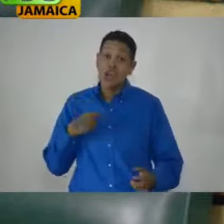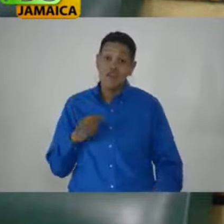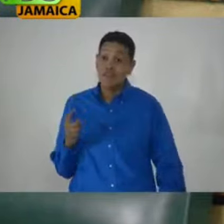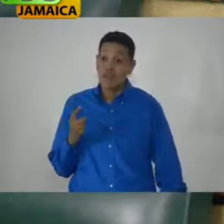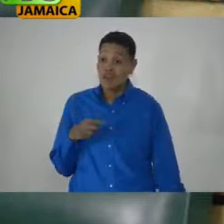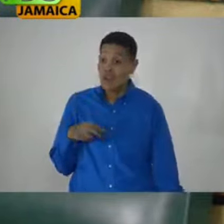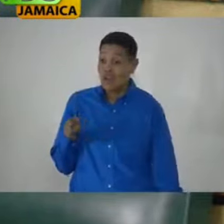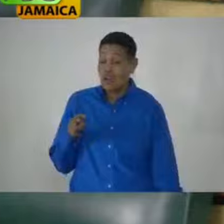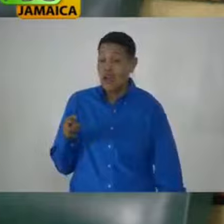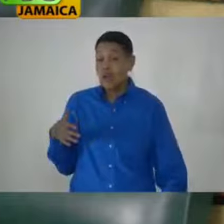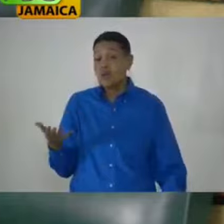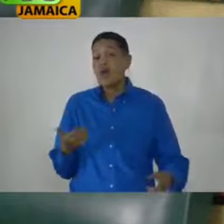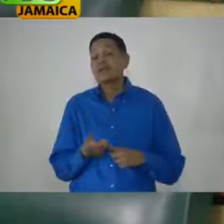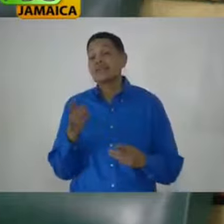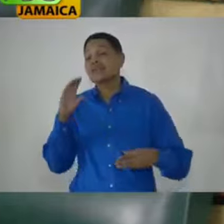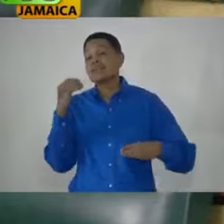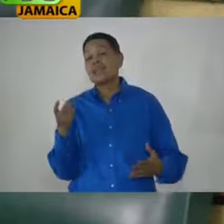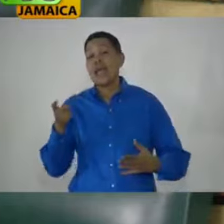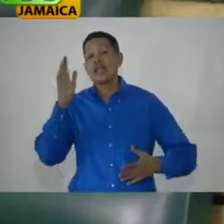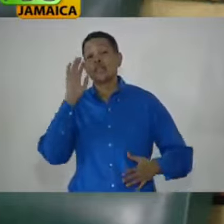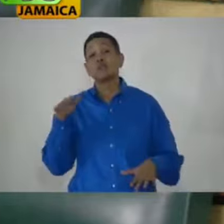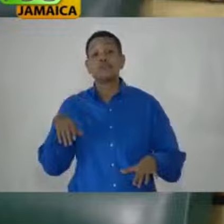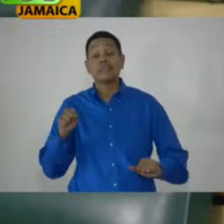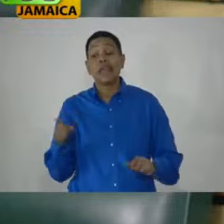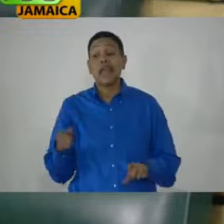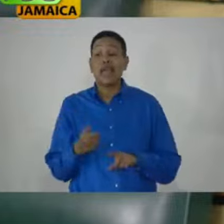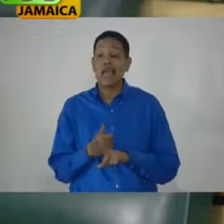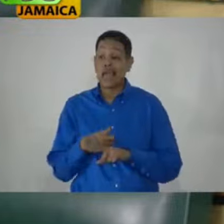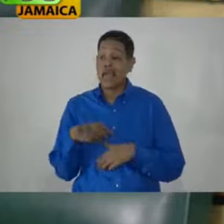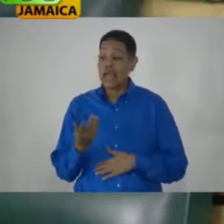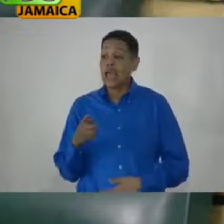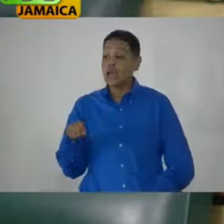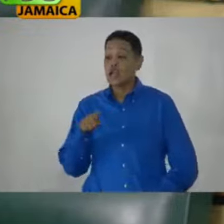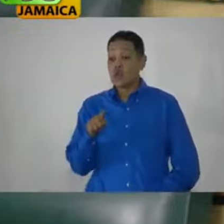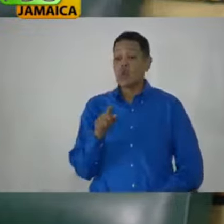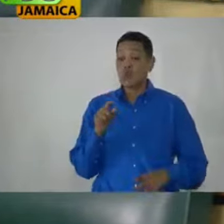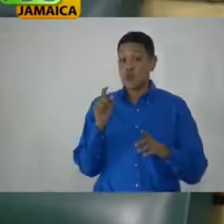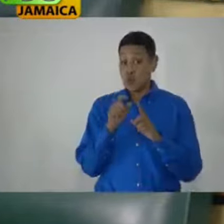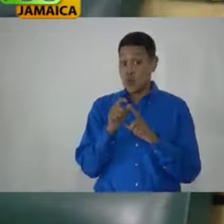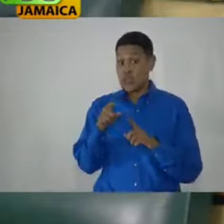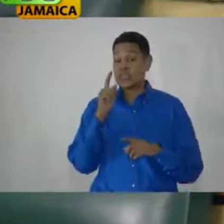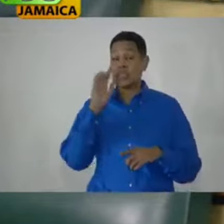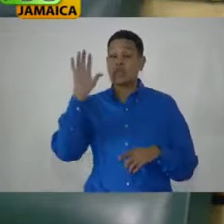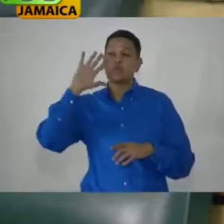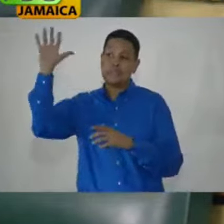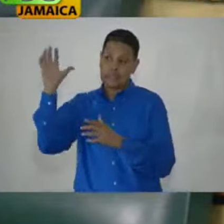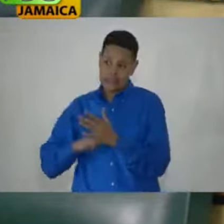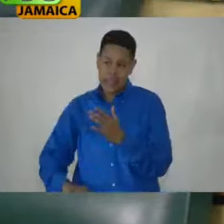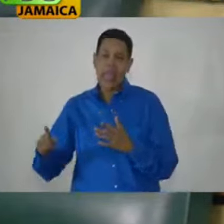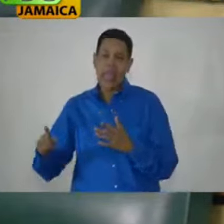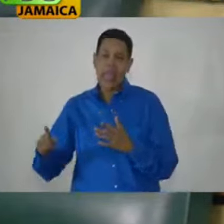most is that he said he would take, and that was his word, he would take